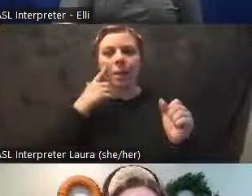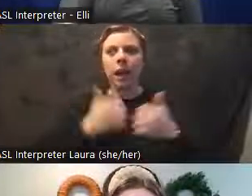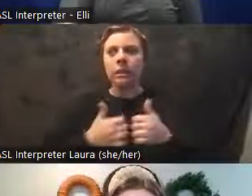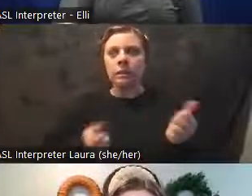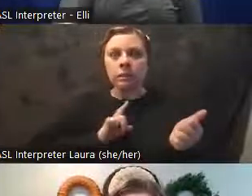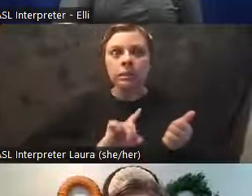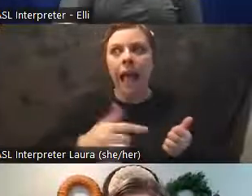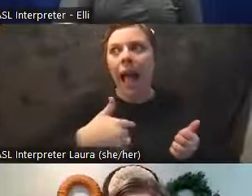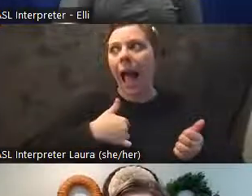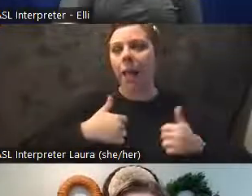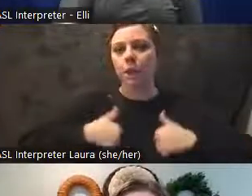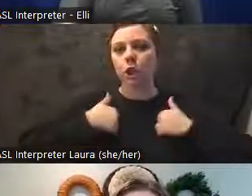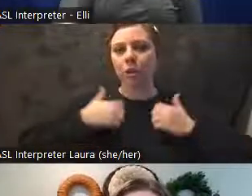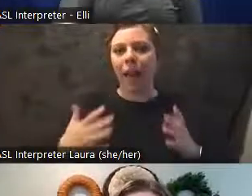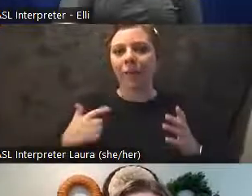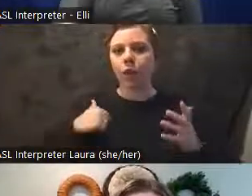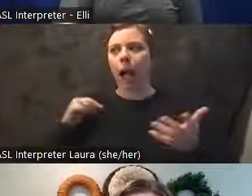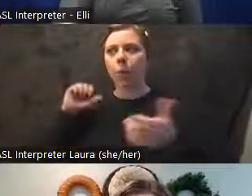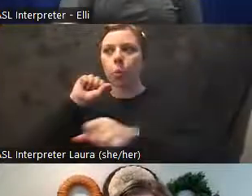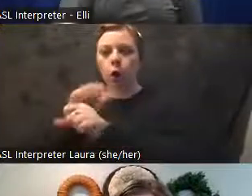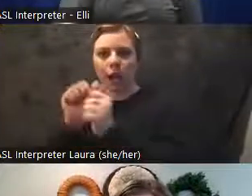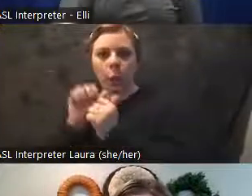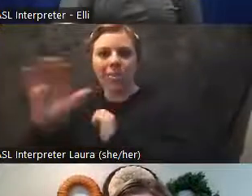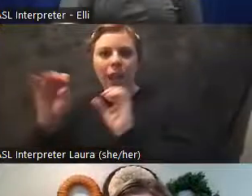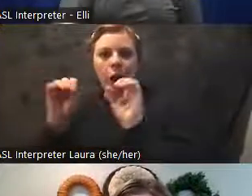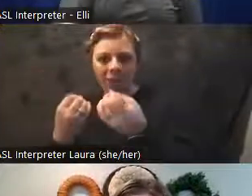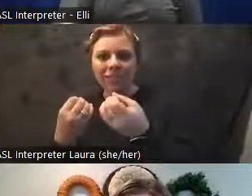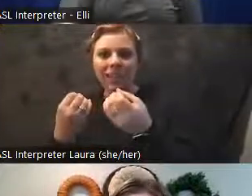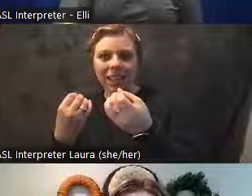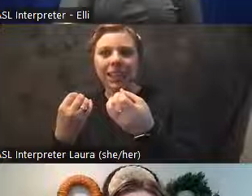somebody working with our office. And then additionally,